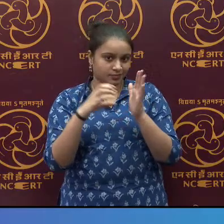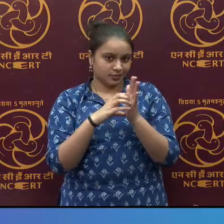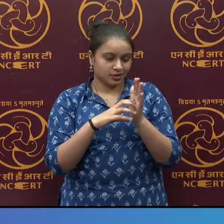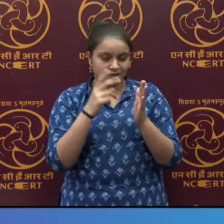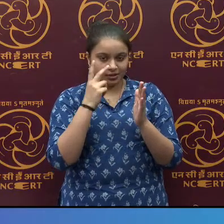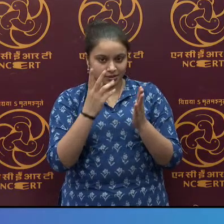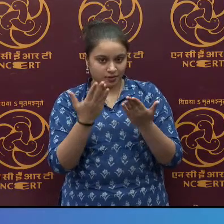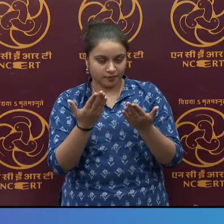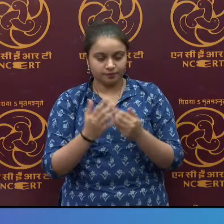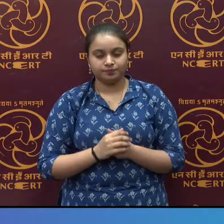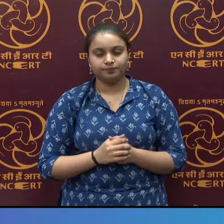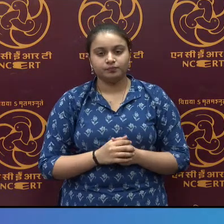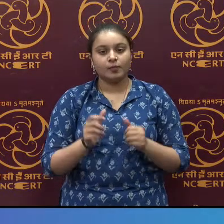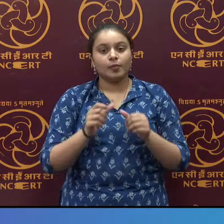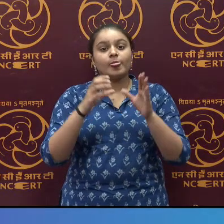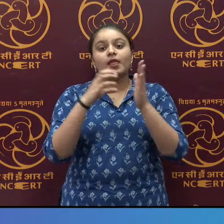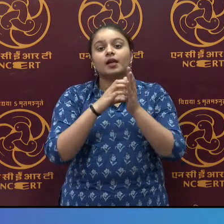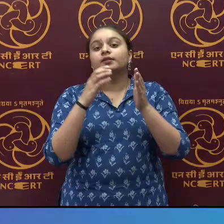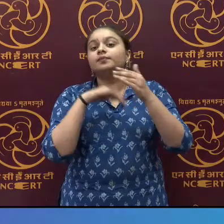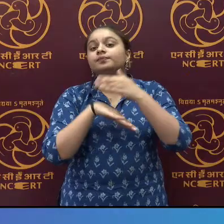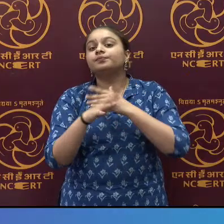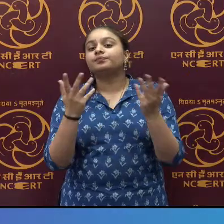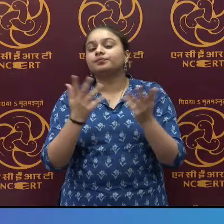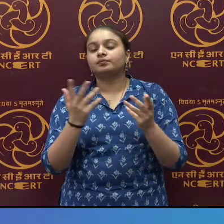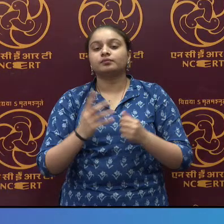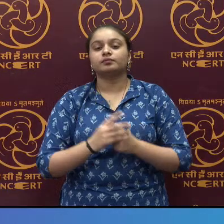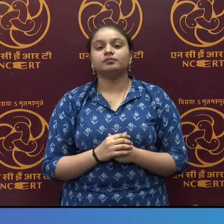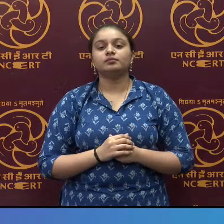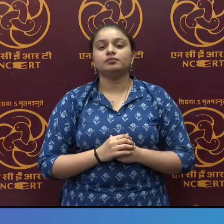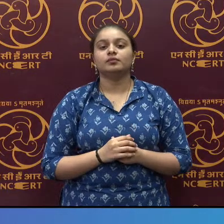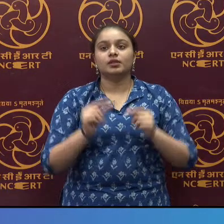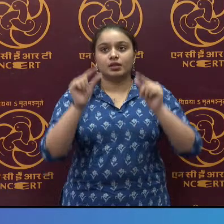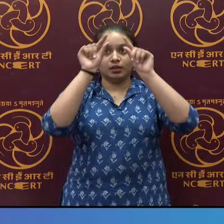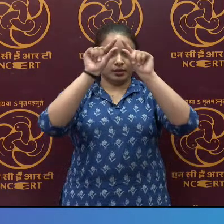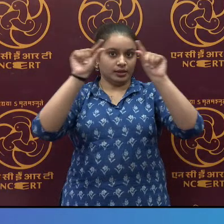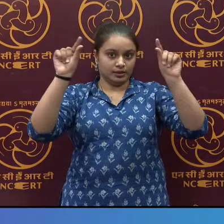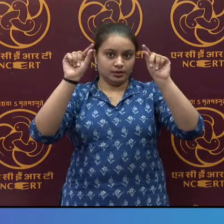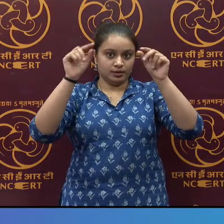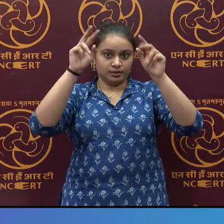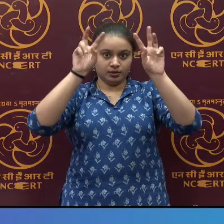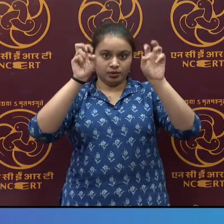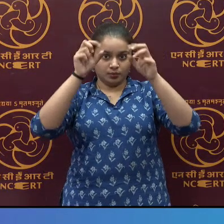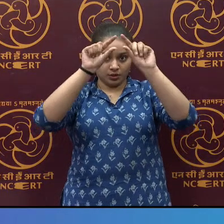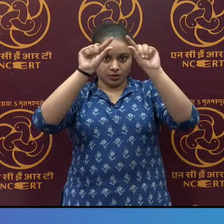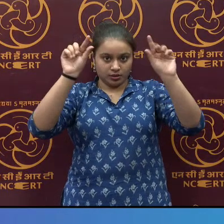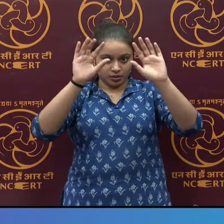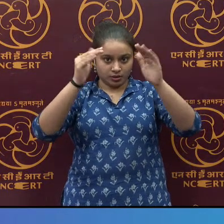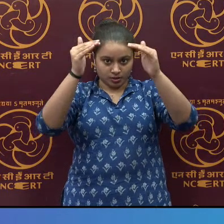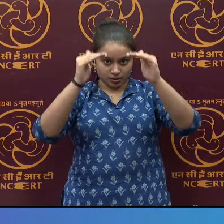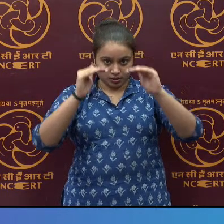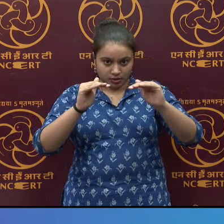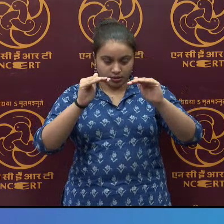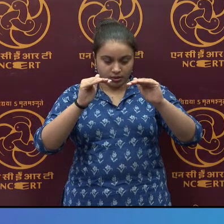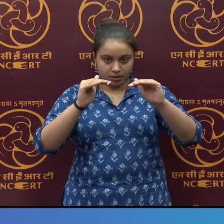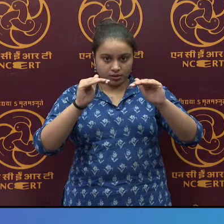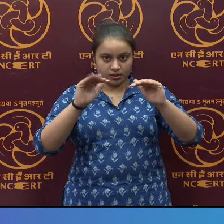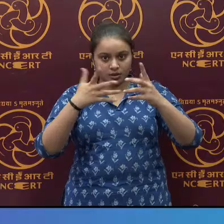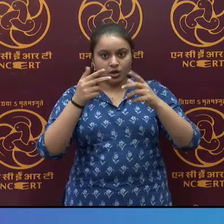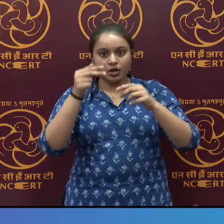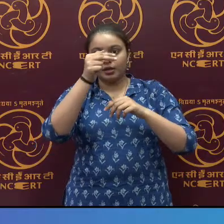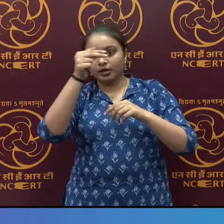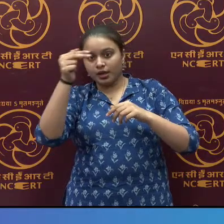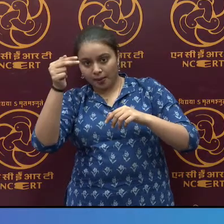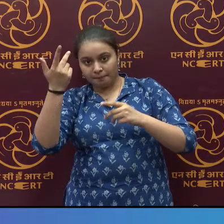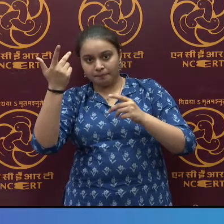so see, in the article there is a heading or the title, then there is, after that there is a author's name